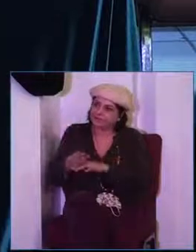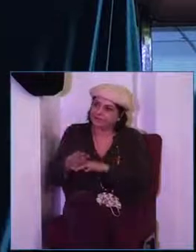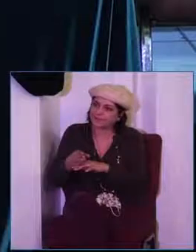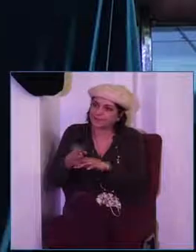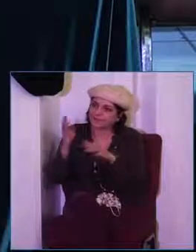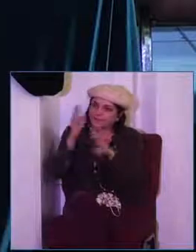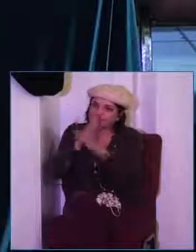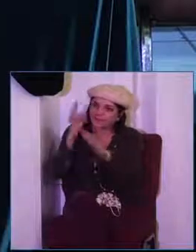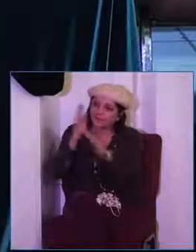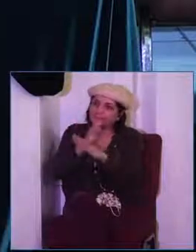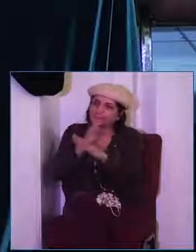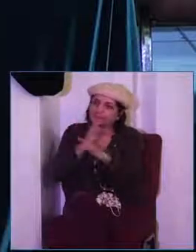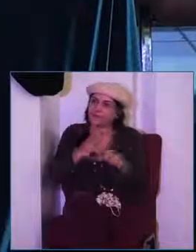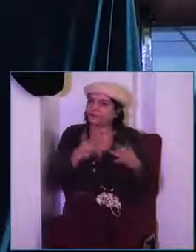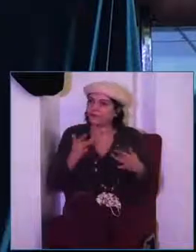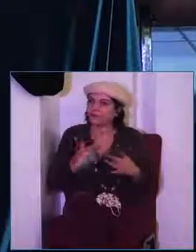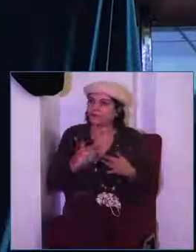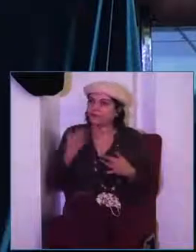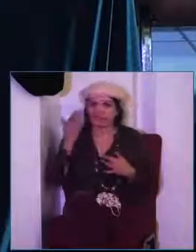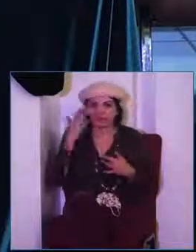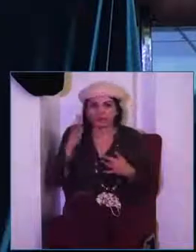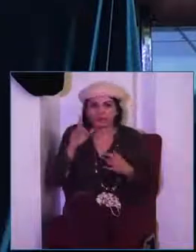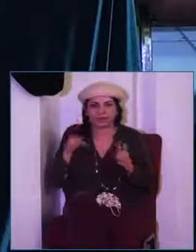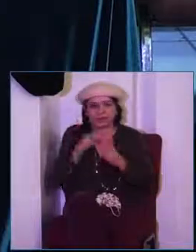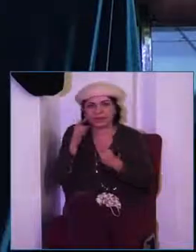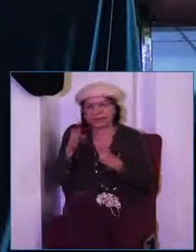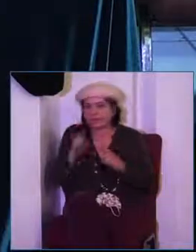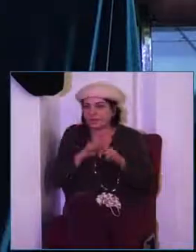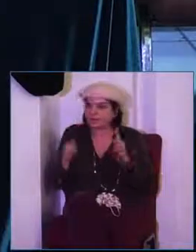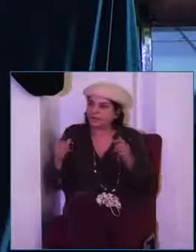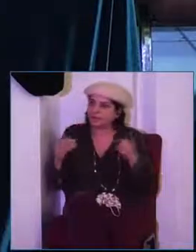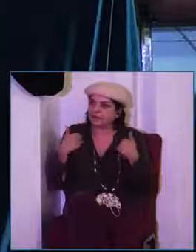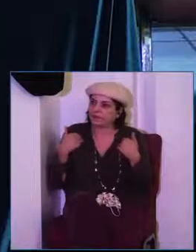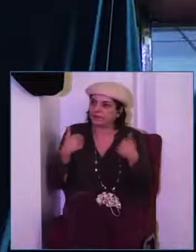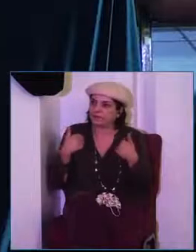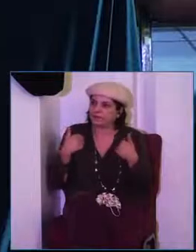And I don't know about you, but I've had a troubled heart all week.